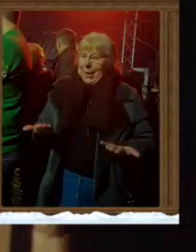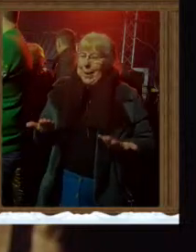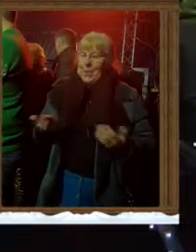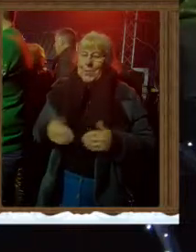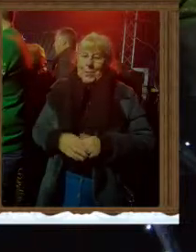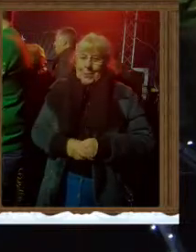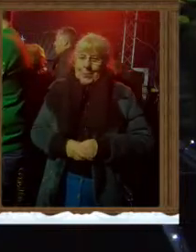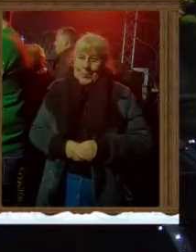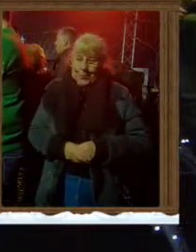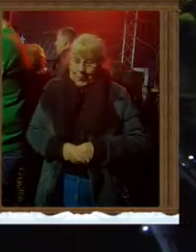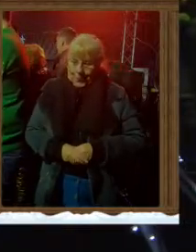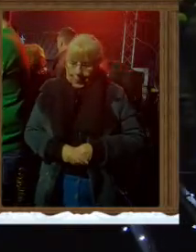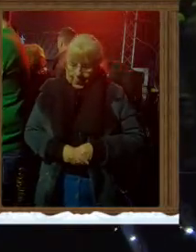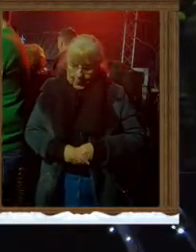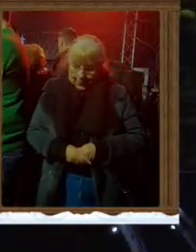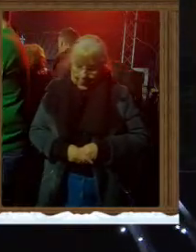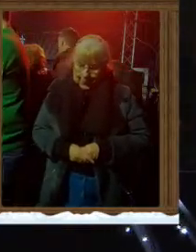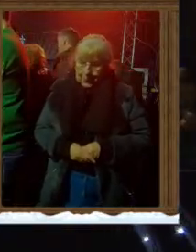it.